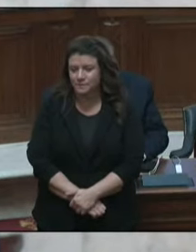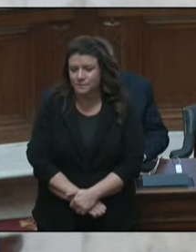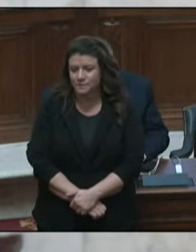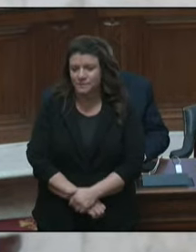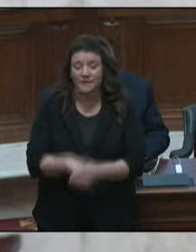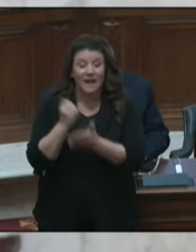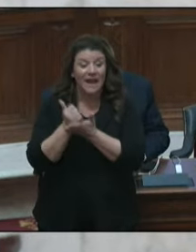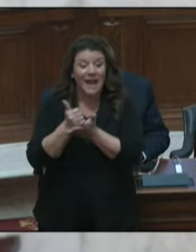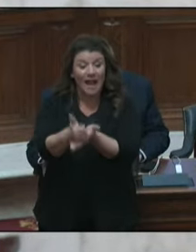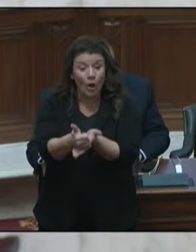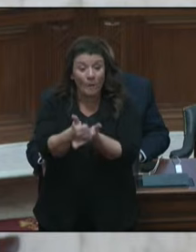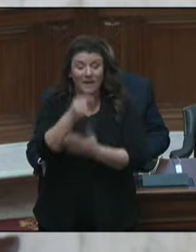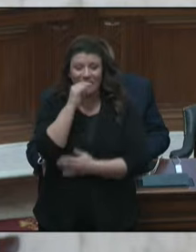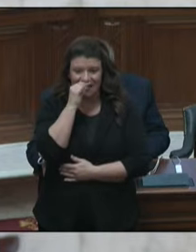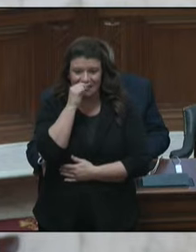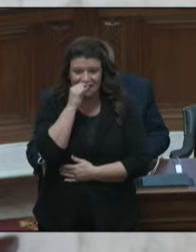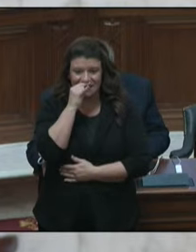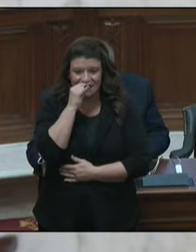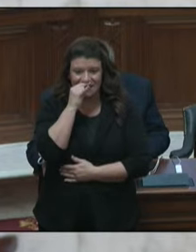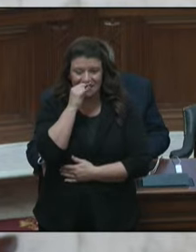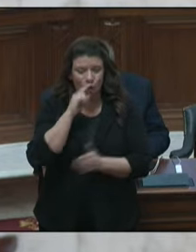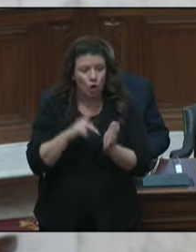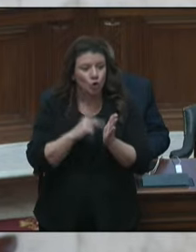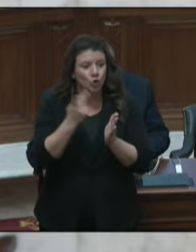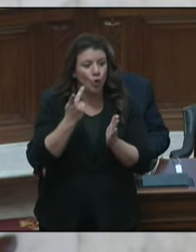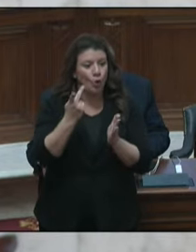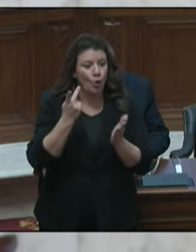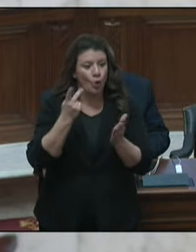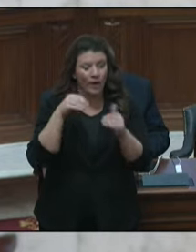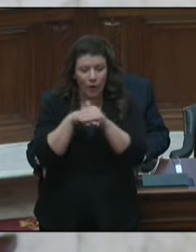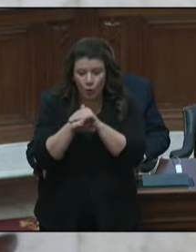Helping kids, dual enrollment,